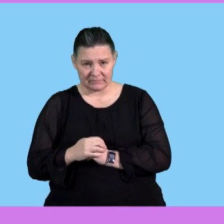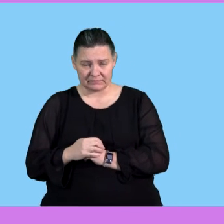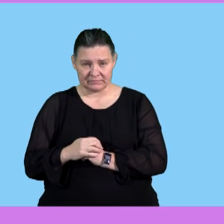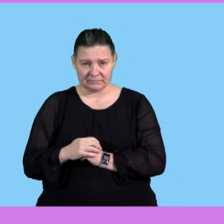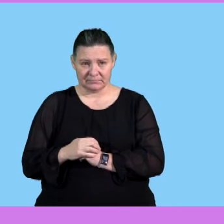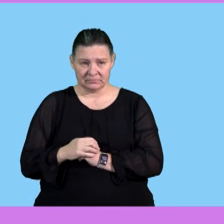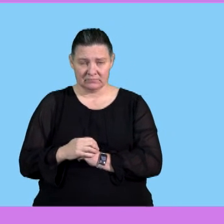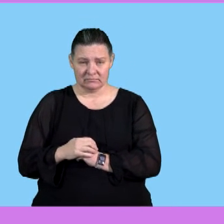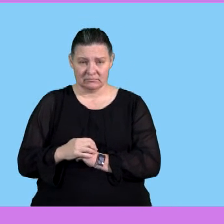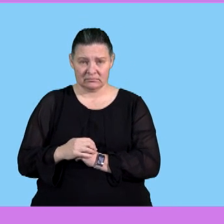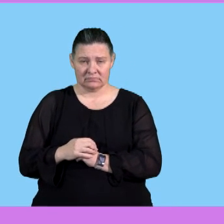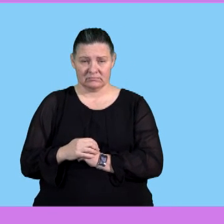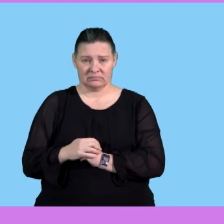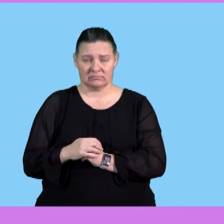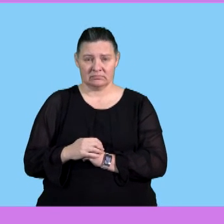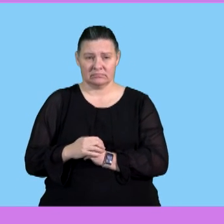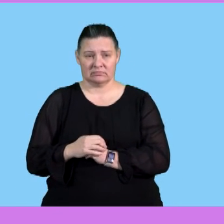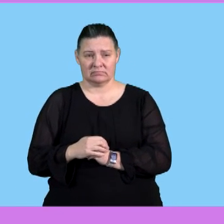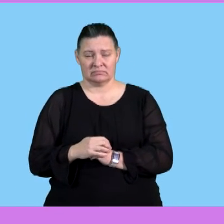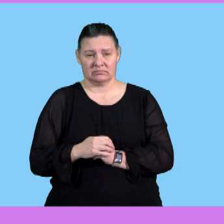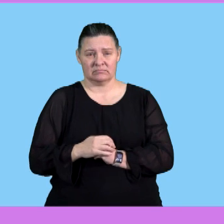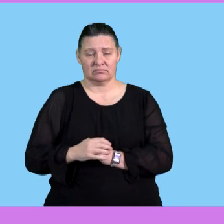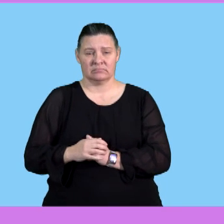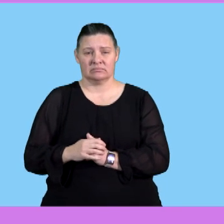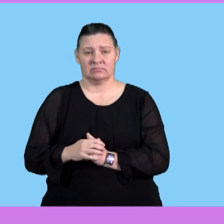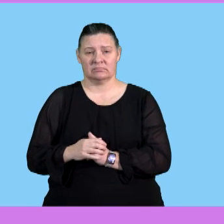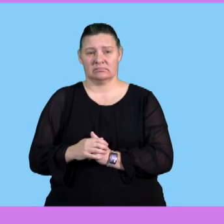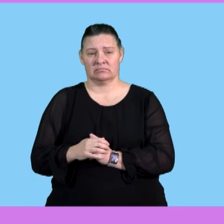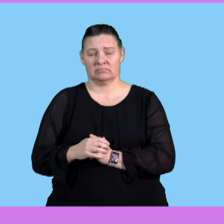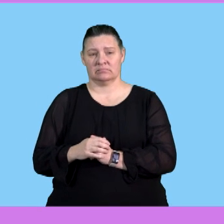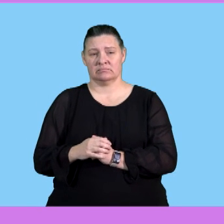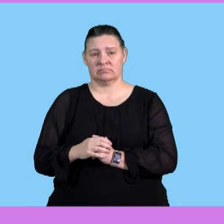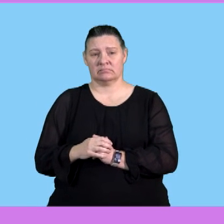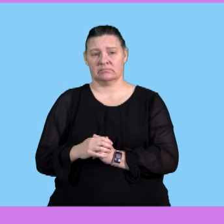2,750 Rand. So by services rendered, we will write